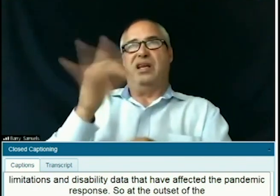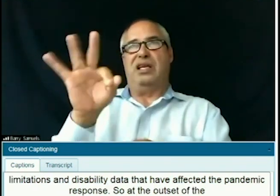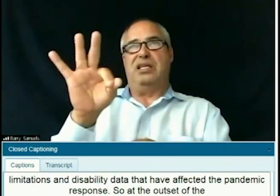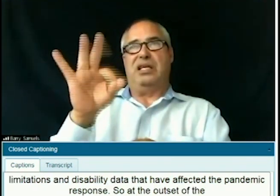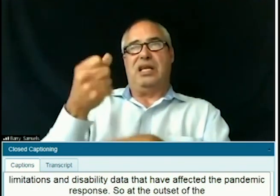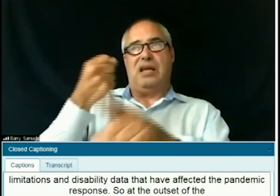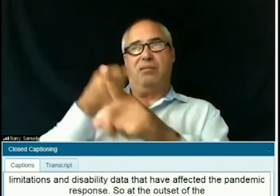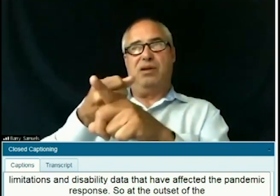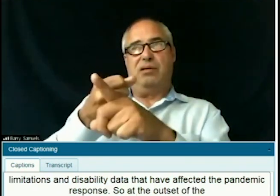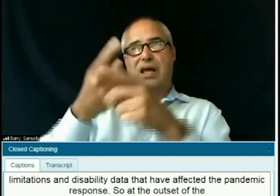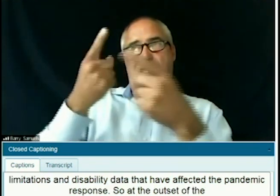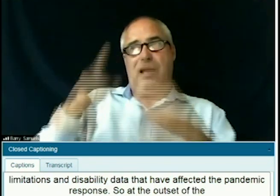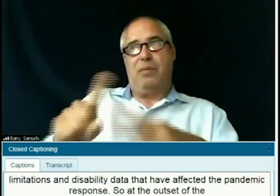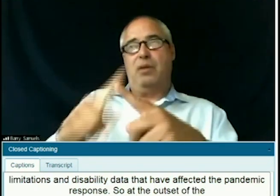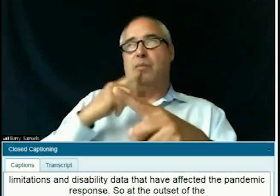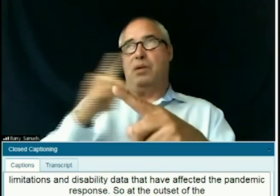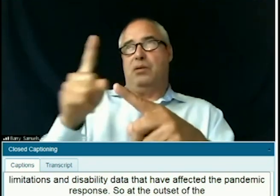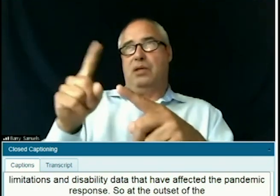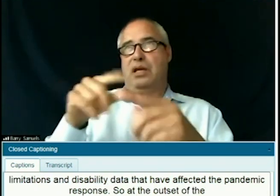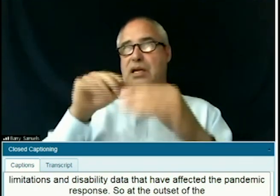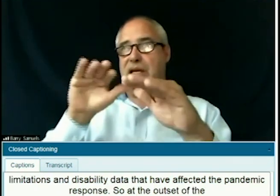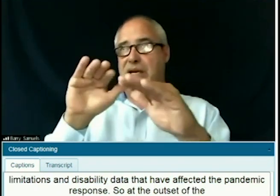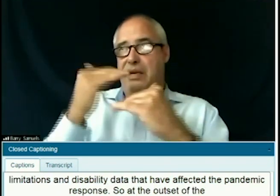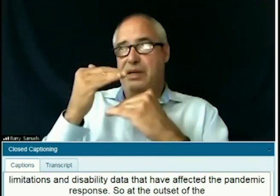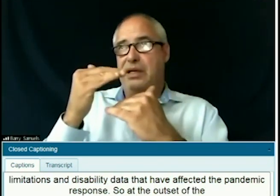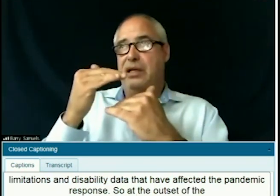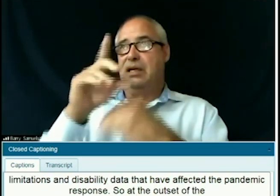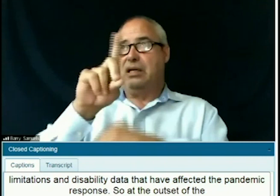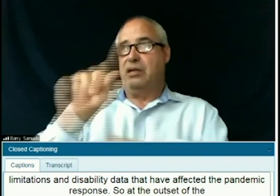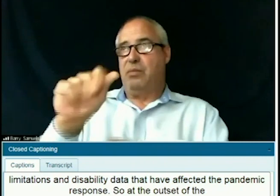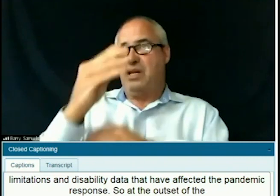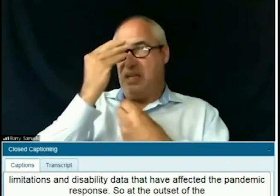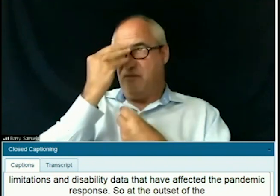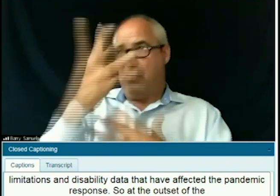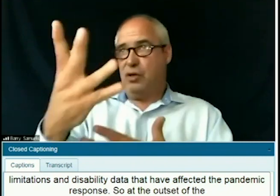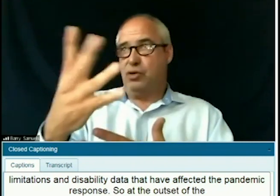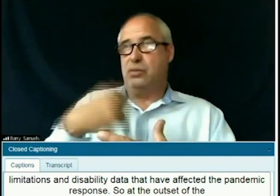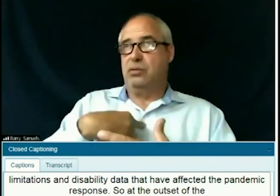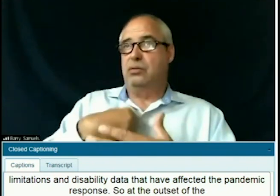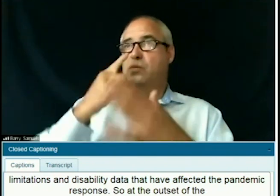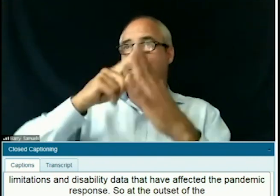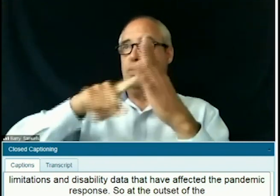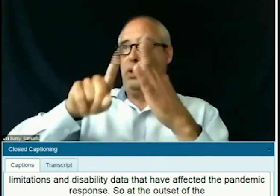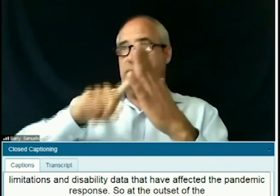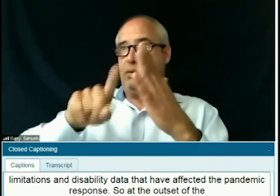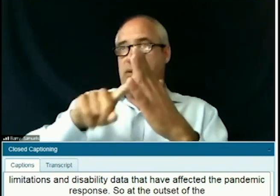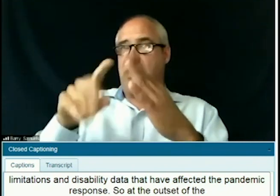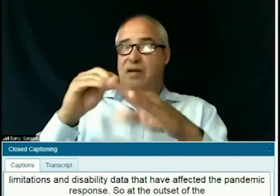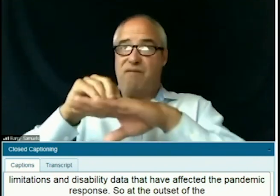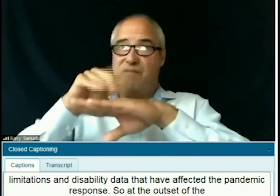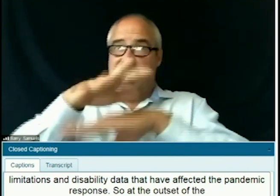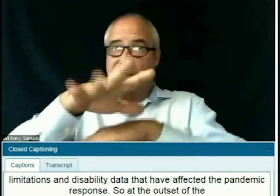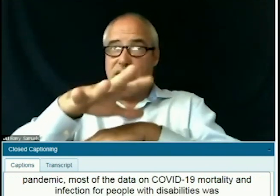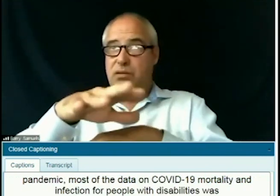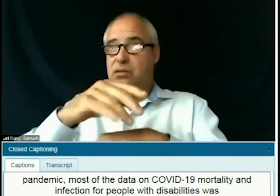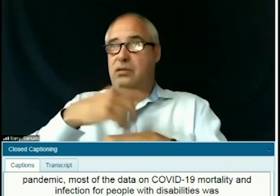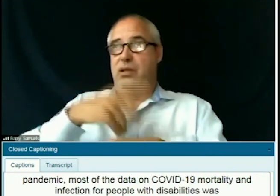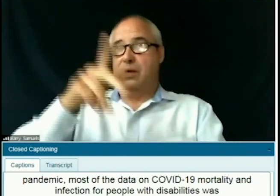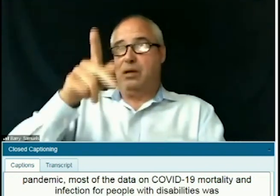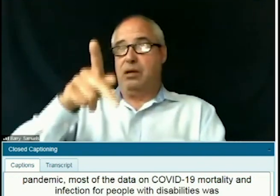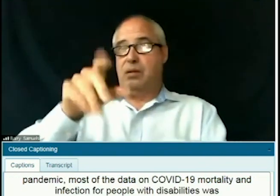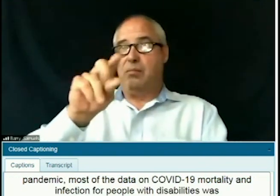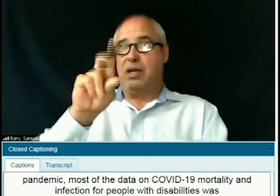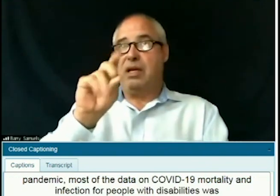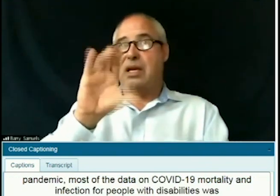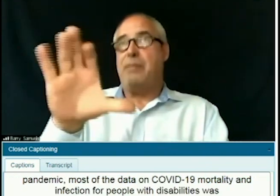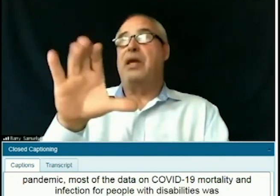Additionally, there's been limitations in disability data that have affected the pandemic response.